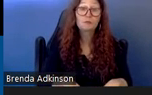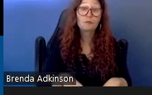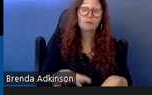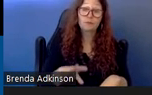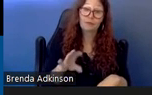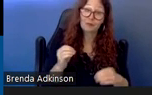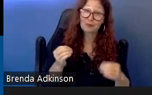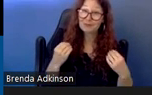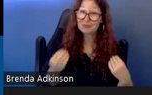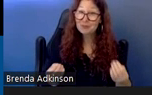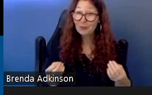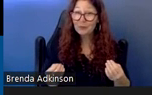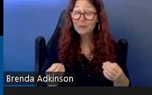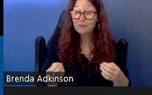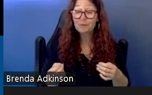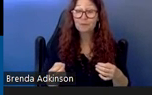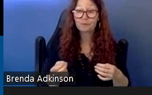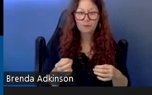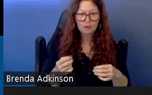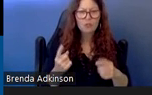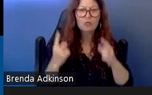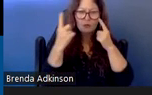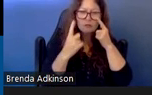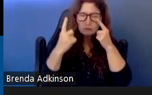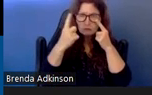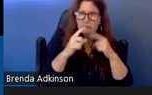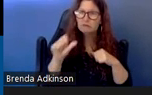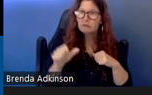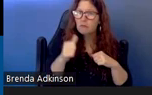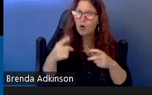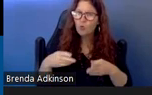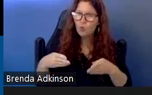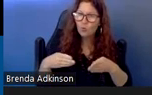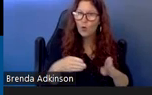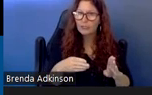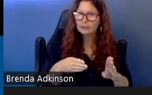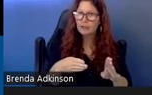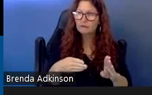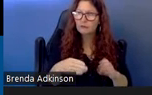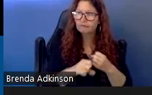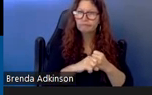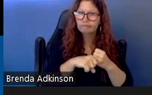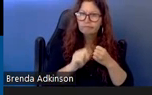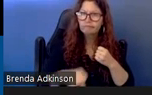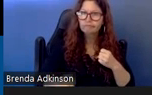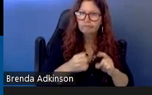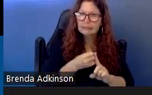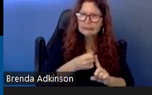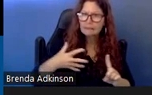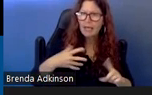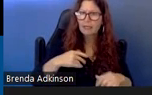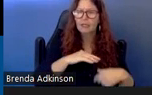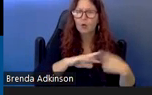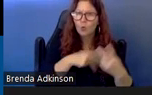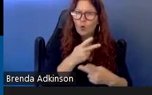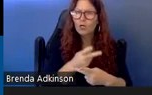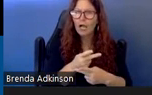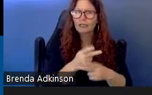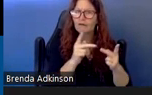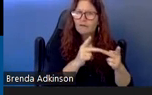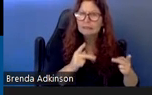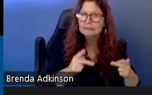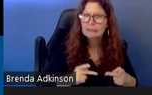end, we are looking at other forms of expanding what types of facilities or what